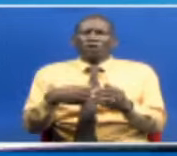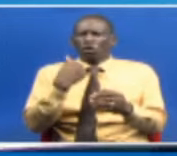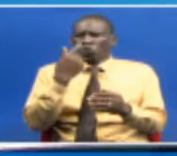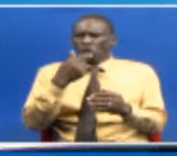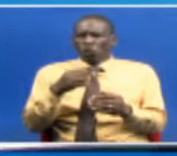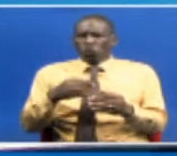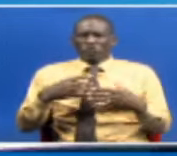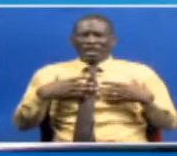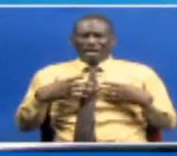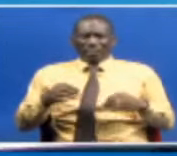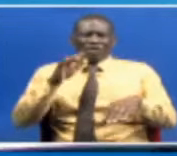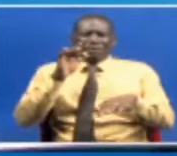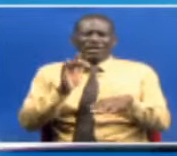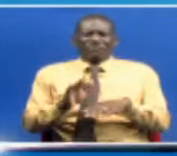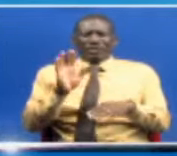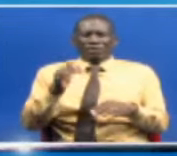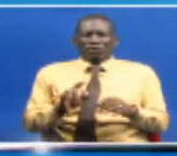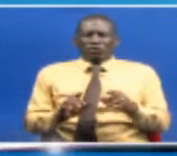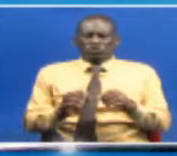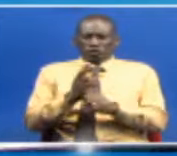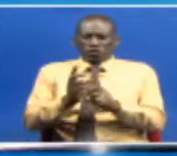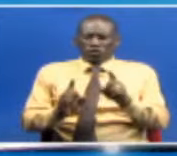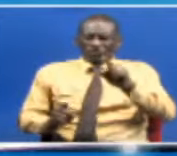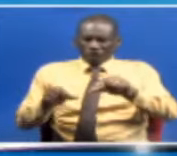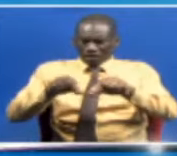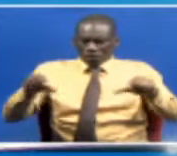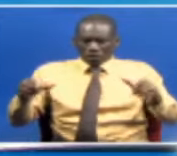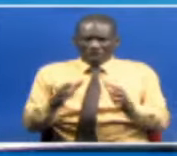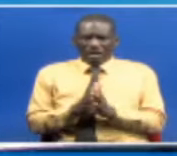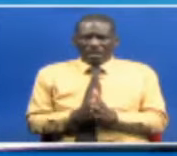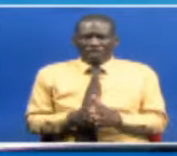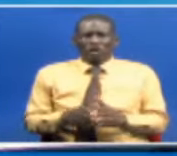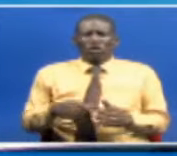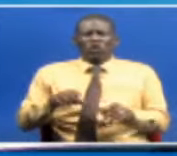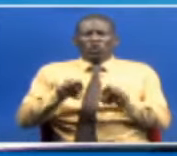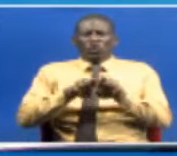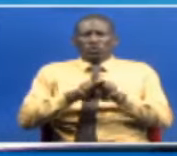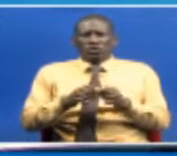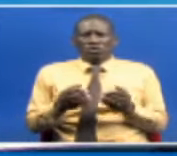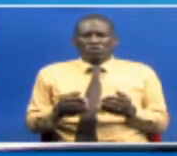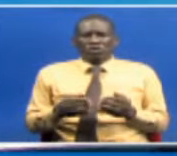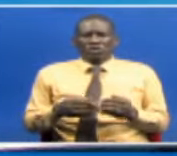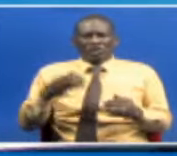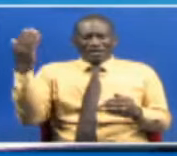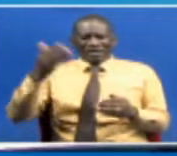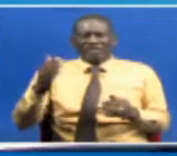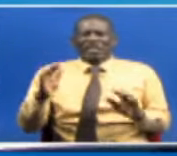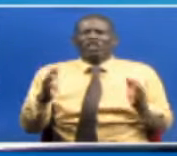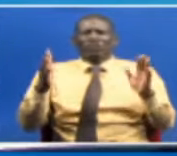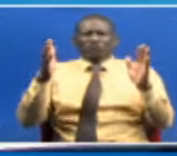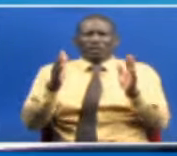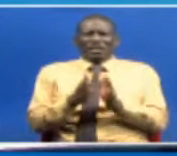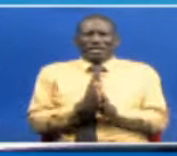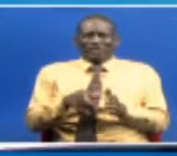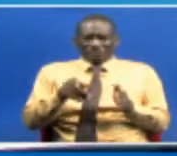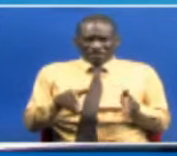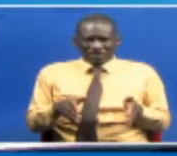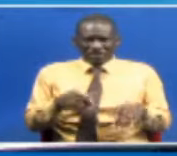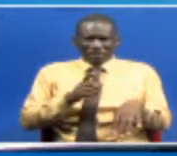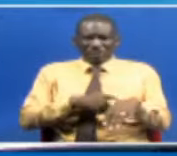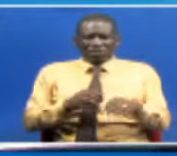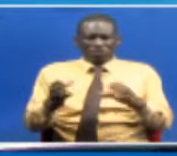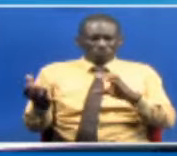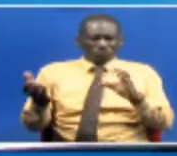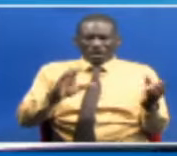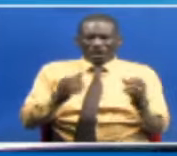health are being impacted because they use firewood and more importantly, cutting the forest. And in this time of climate change,